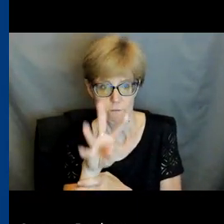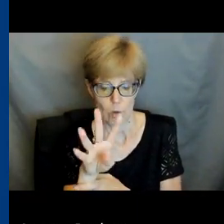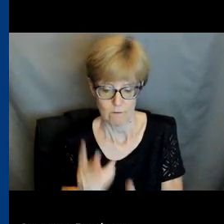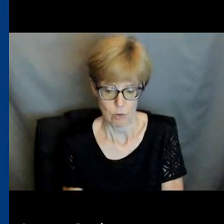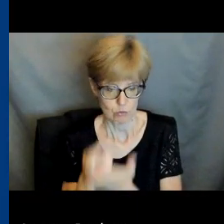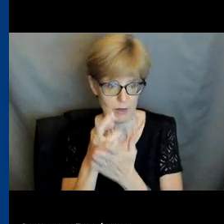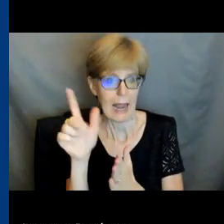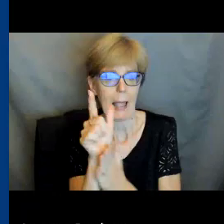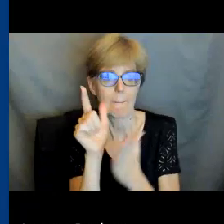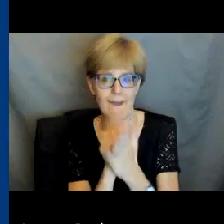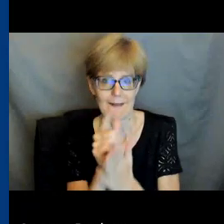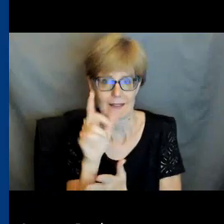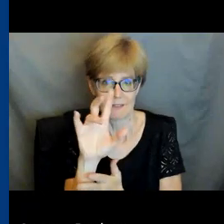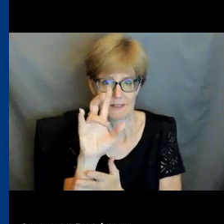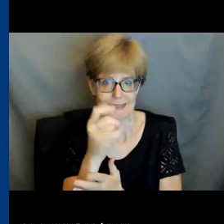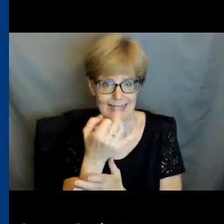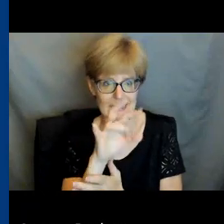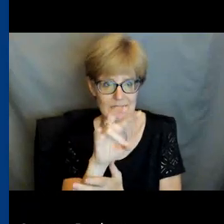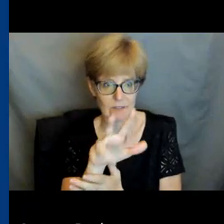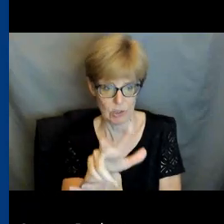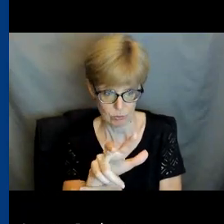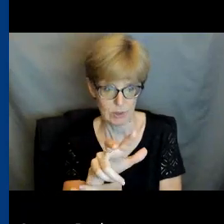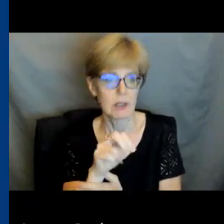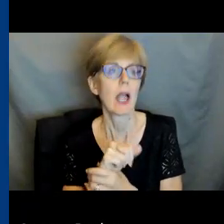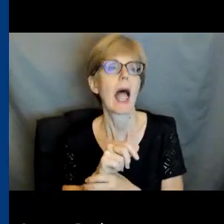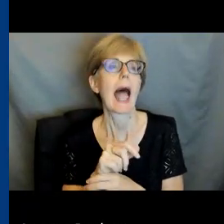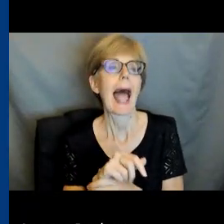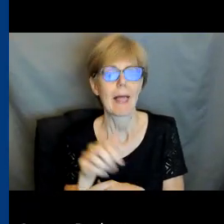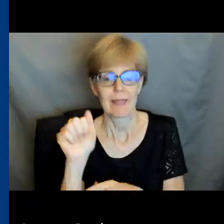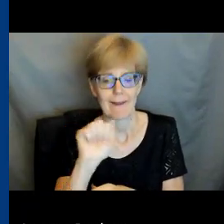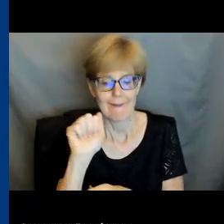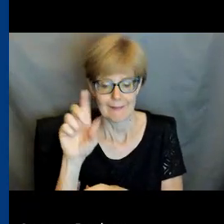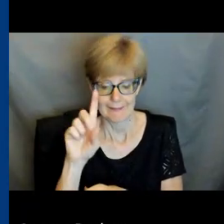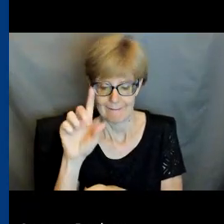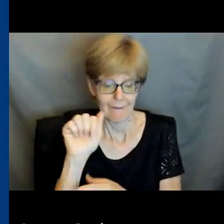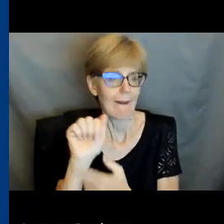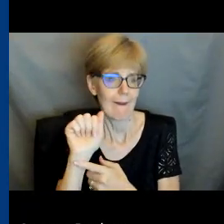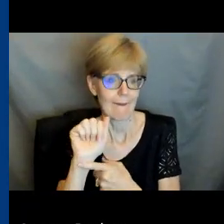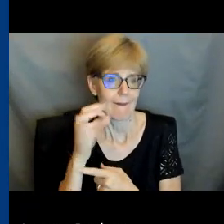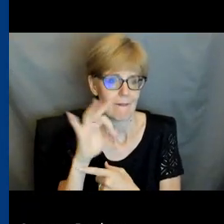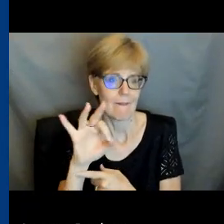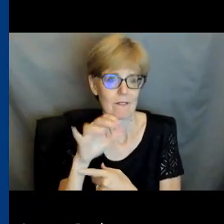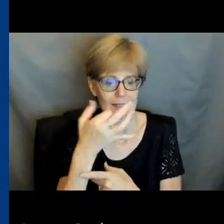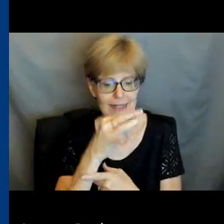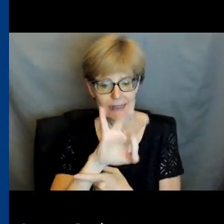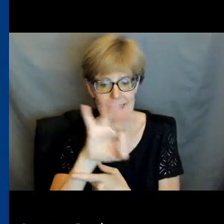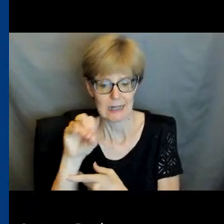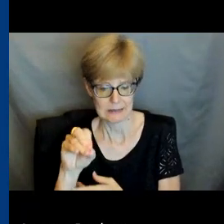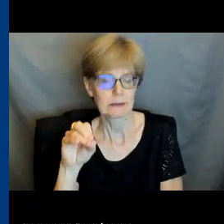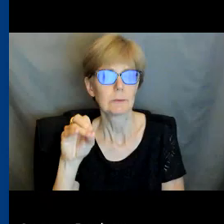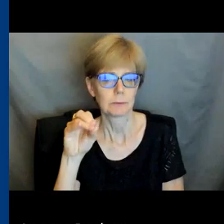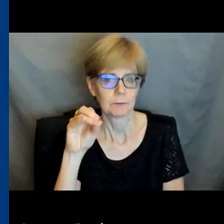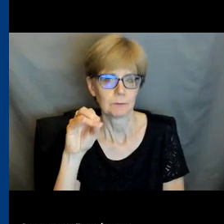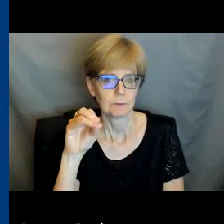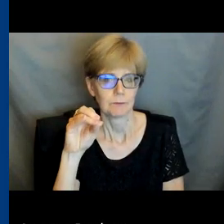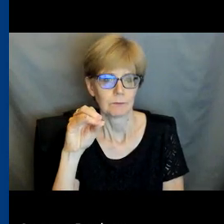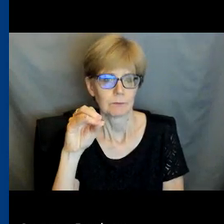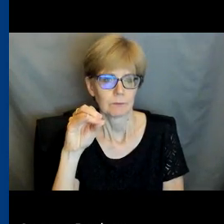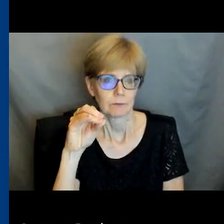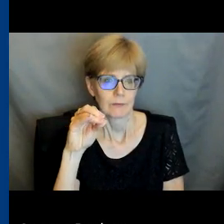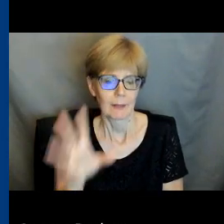to federally assisted housing, as well as the Americans with Disabilities Act of 1990, and that provides